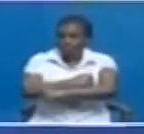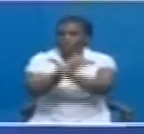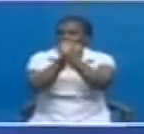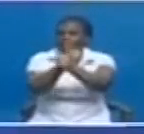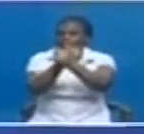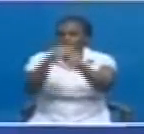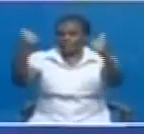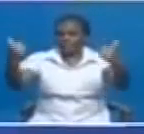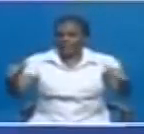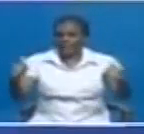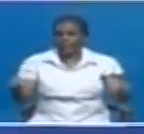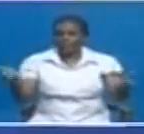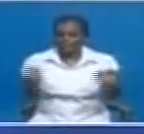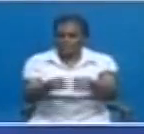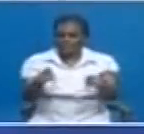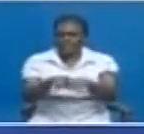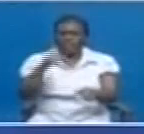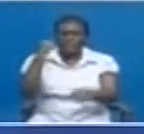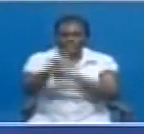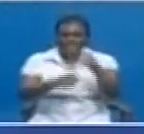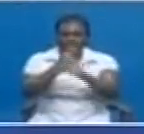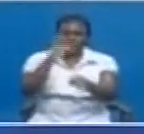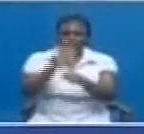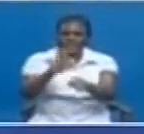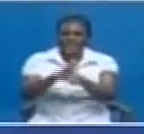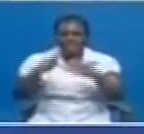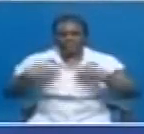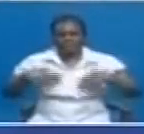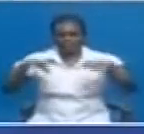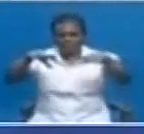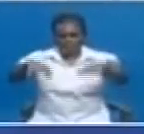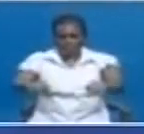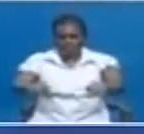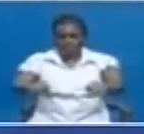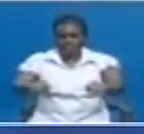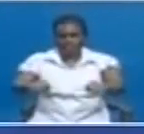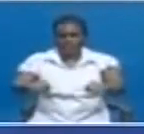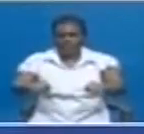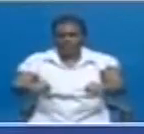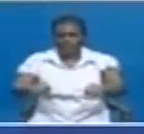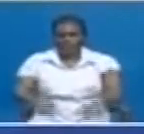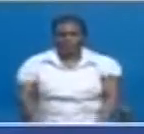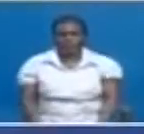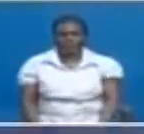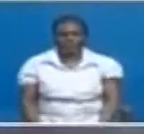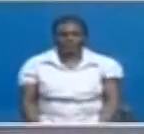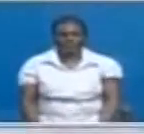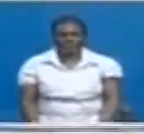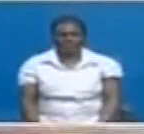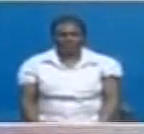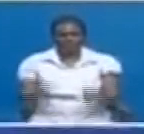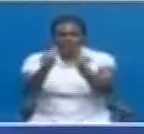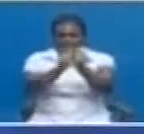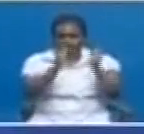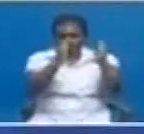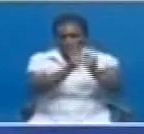protected. This has consequently for ages opened doors for land grabbers, but now that their school be numbered. We sounded it in October,